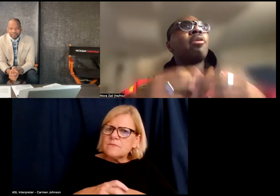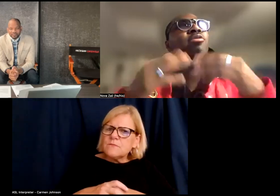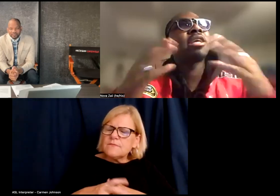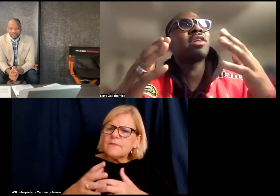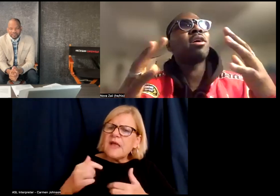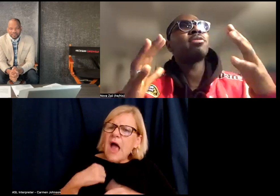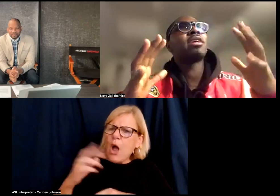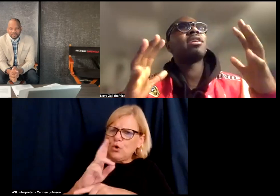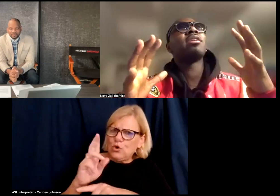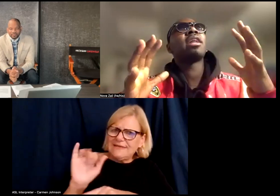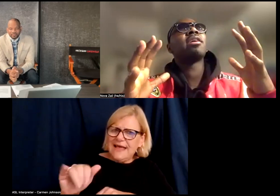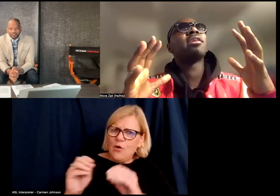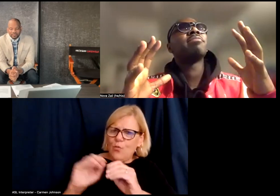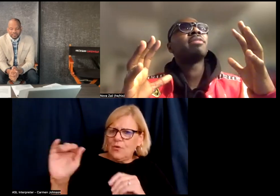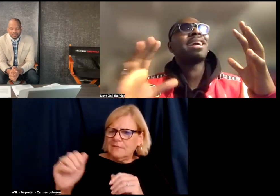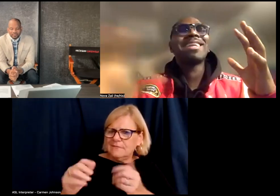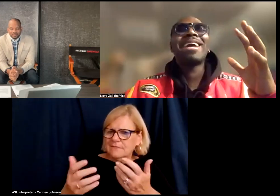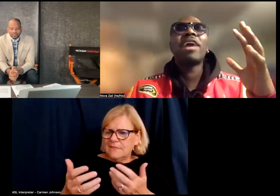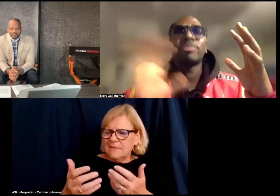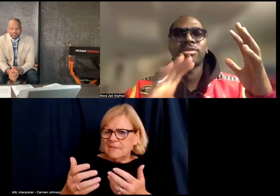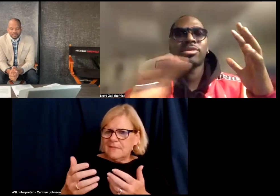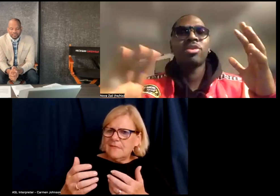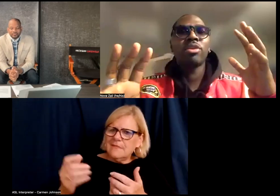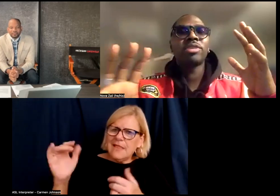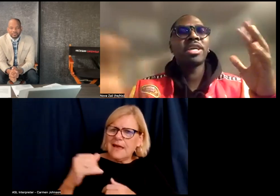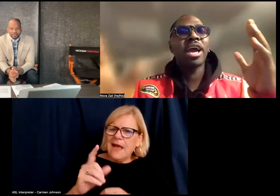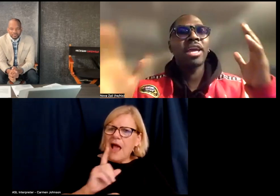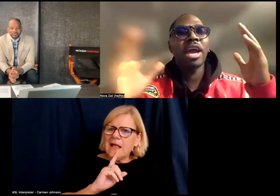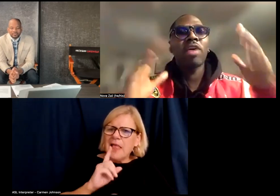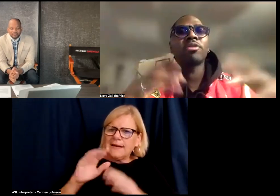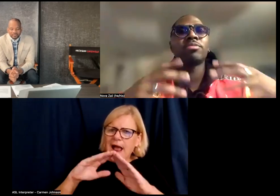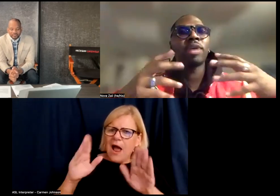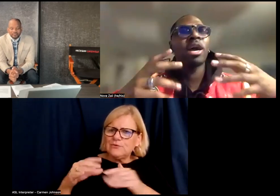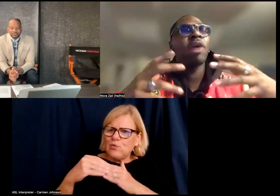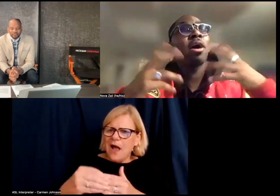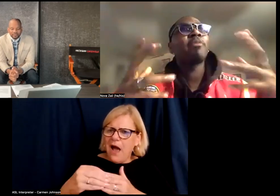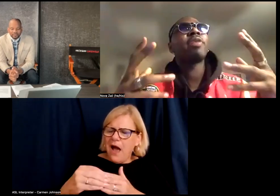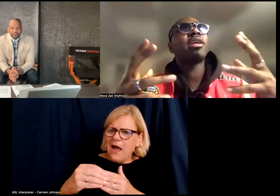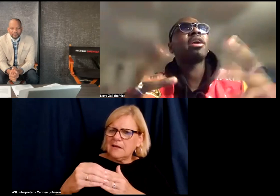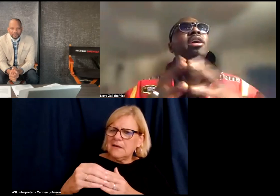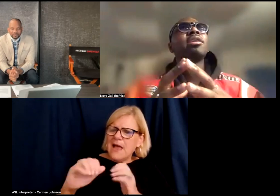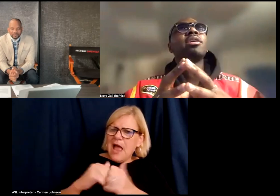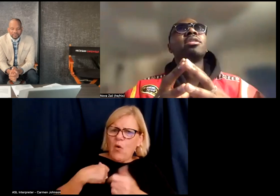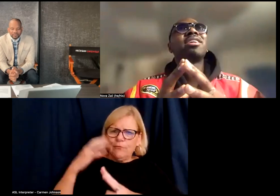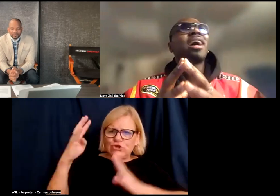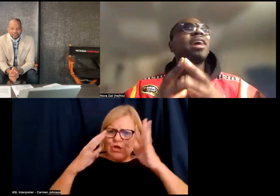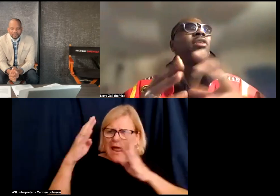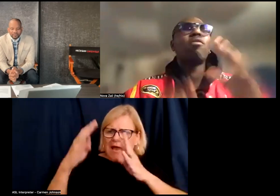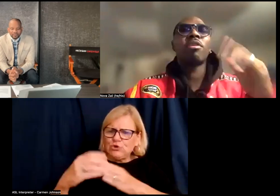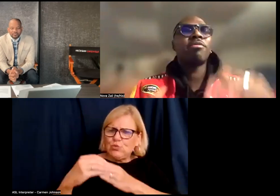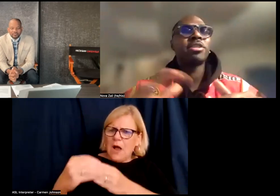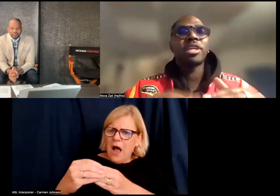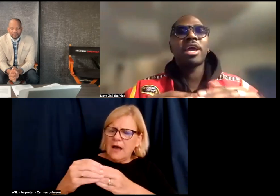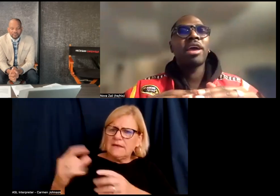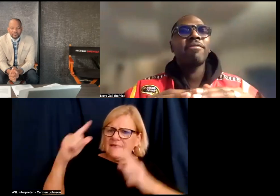I would use that as almost like a lighthouse, to guide how I'm creating, and to guide the